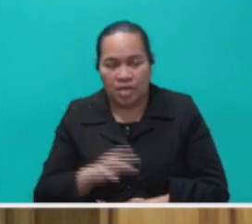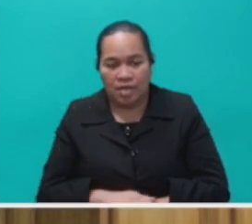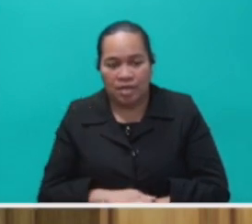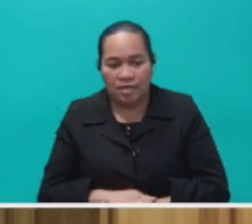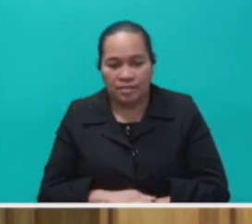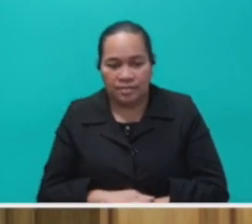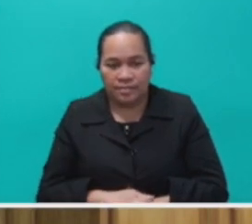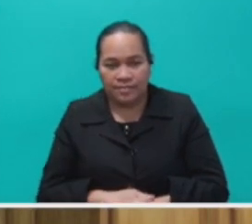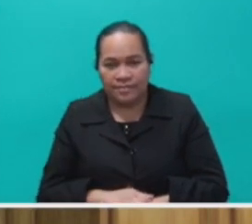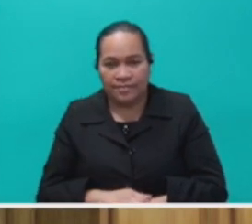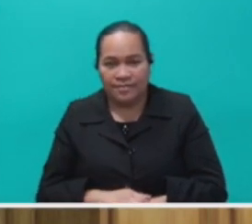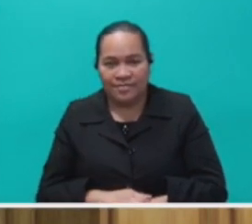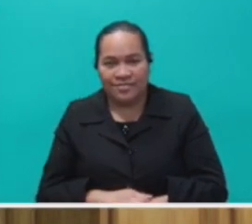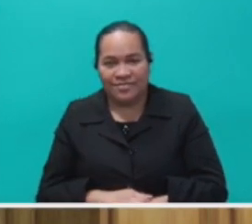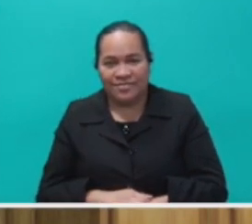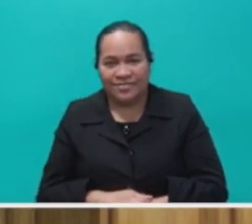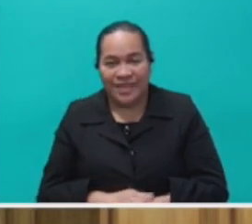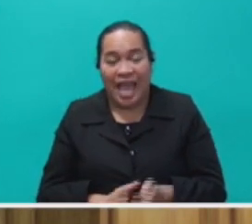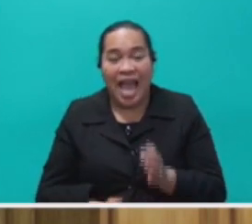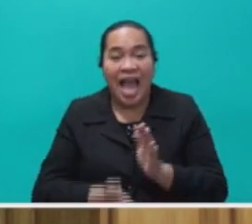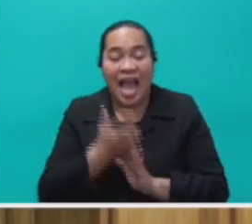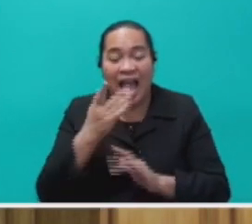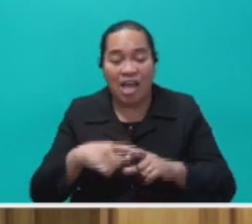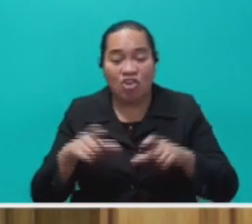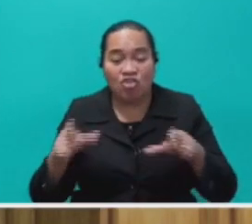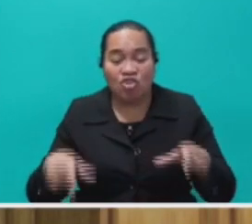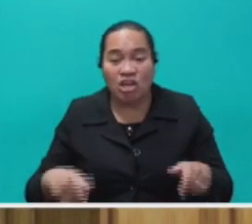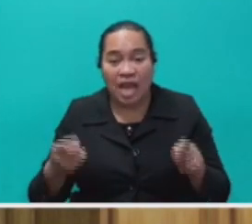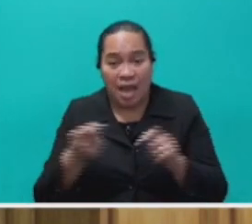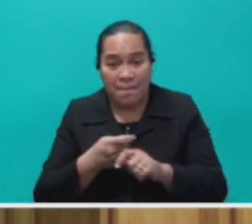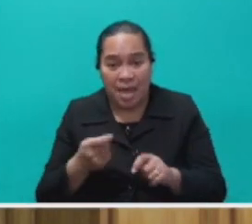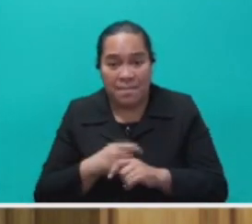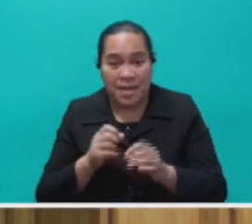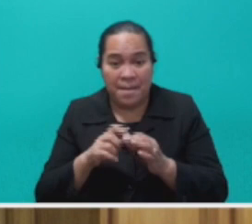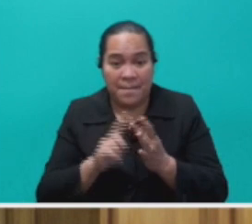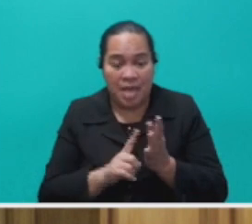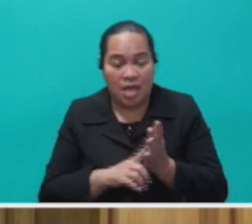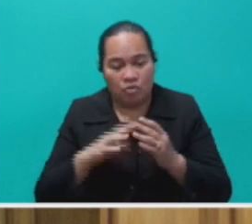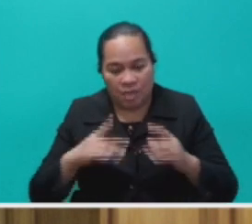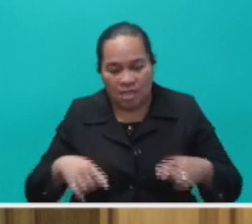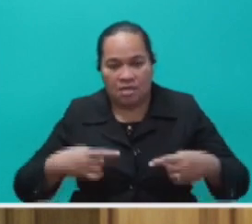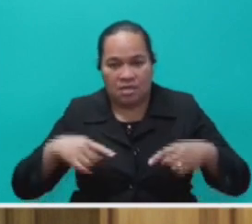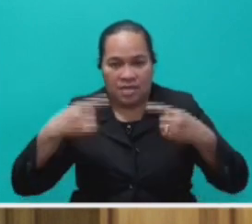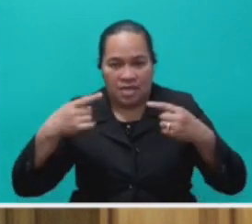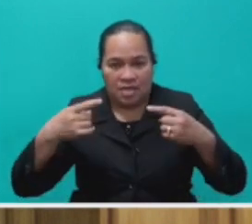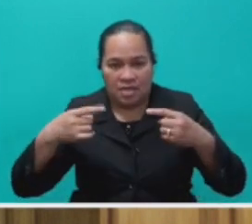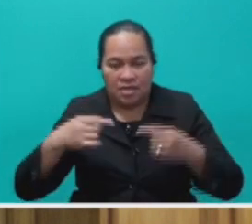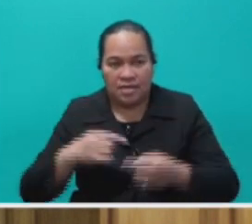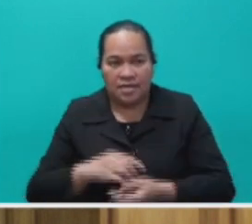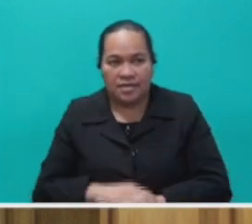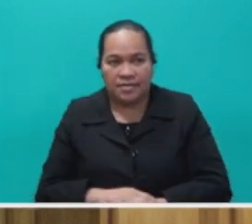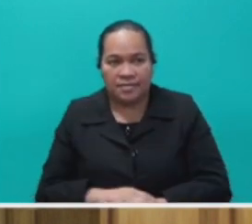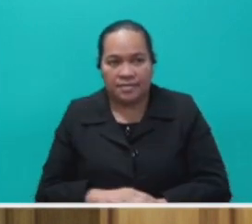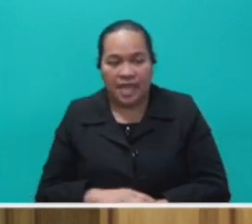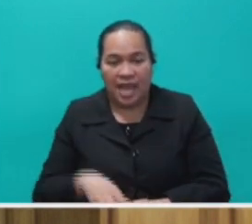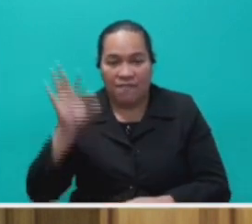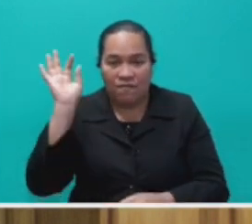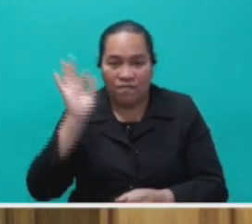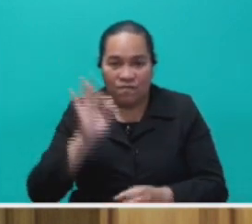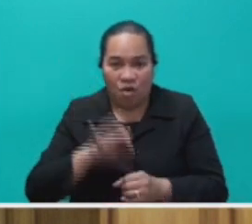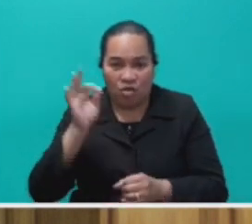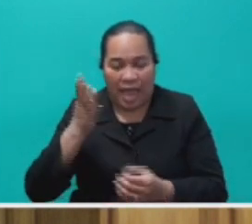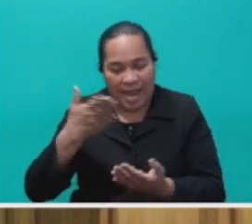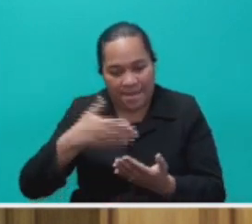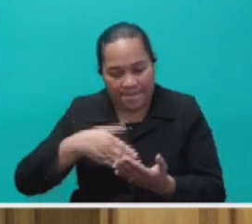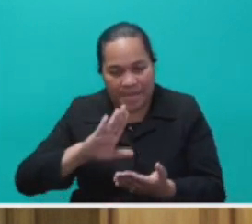that the High Court Amendment Bill 2023 be debated upon and voted upon and